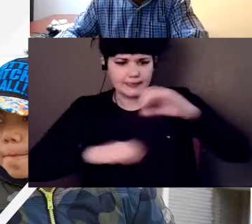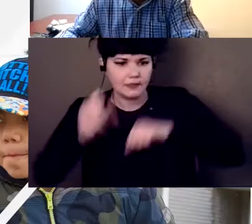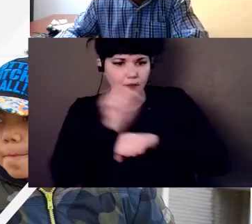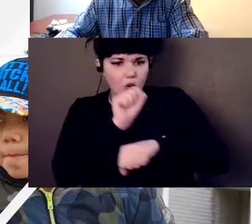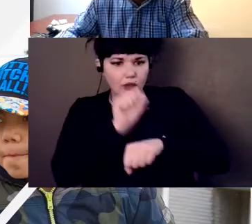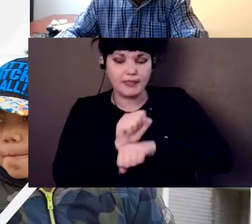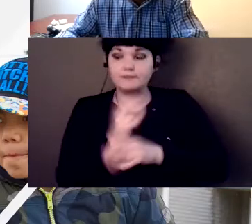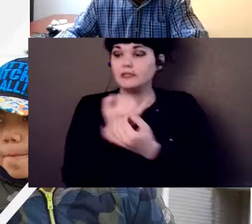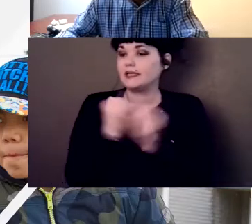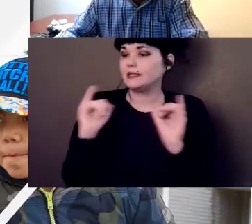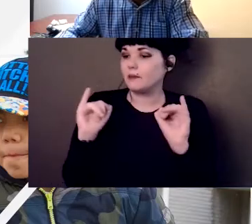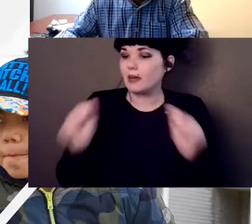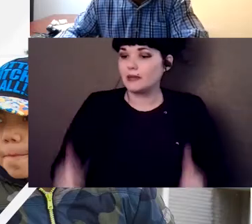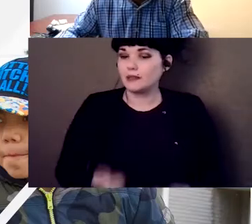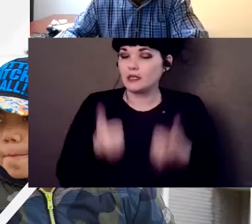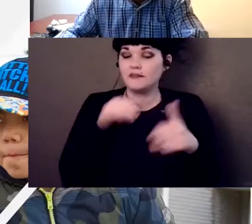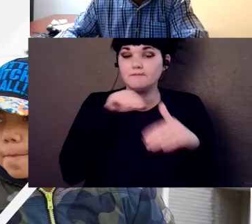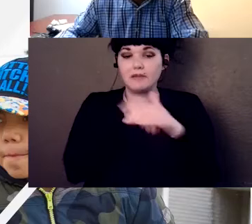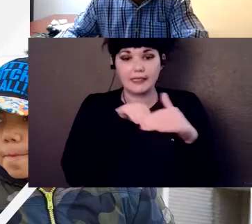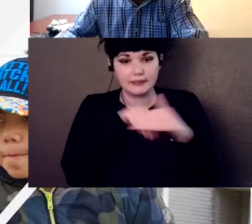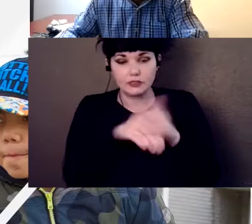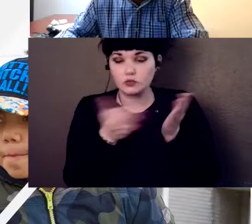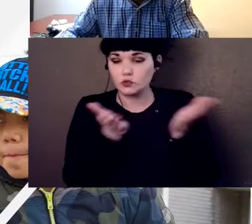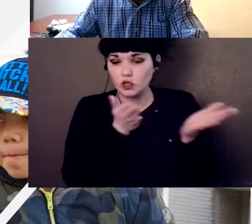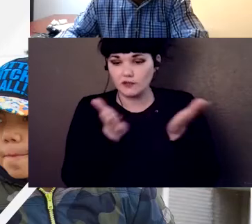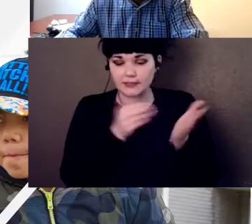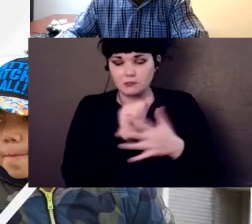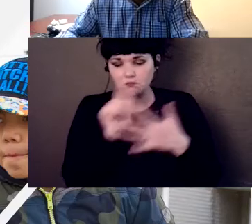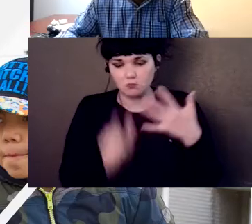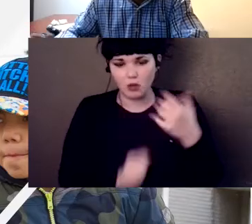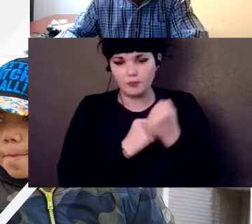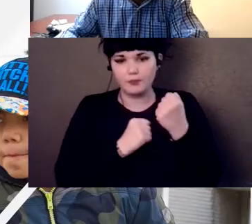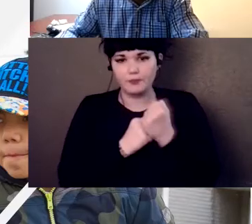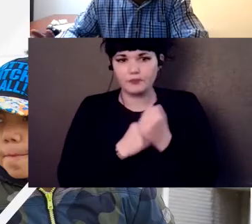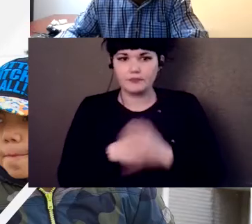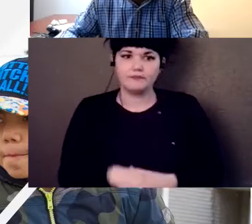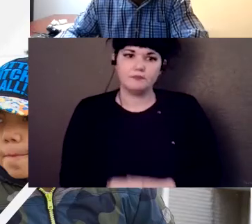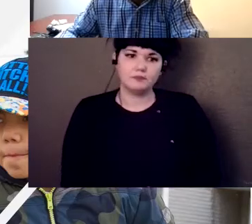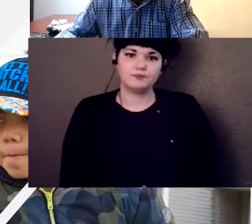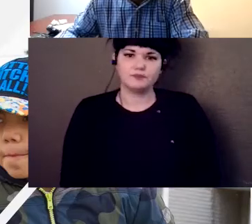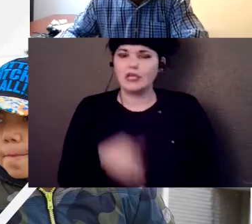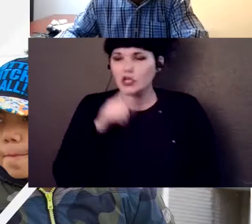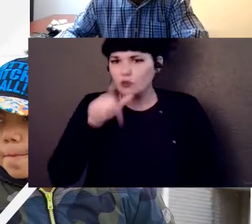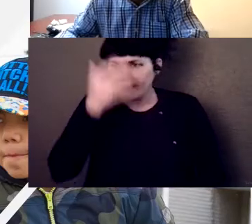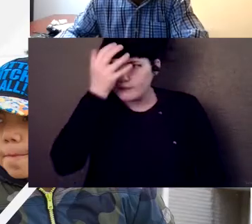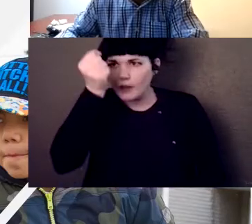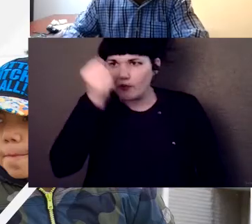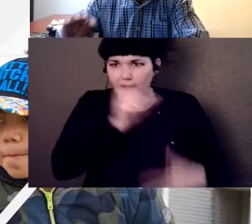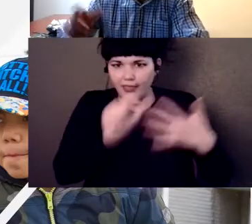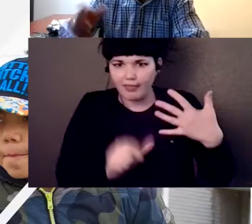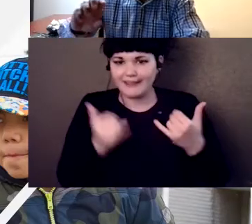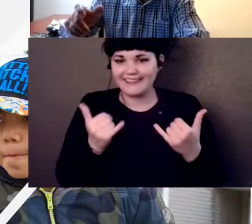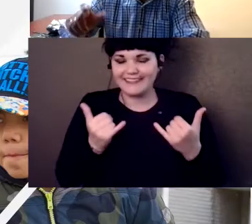independent living, access to services. And don't worry about getting all of those areas down right now, because